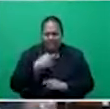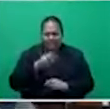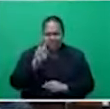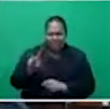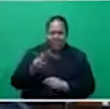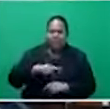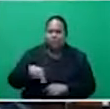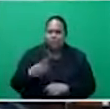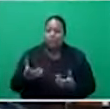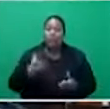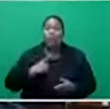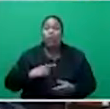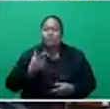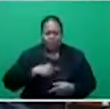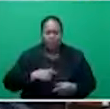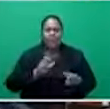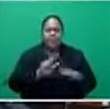Unfortunately for the Suva fans.